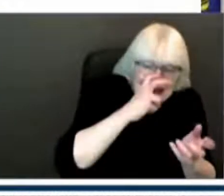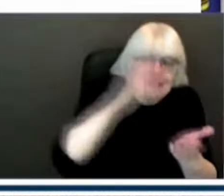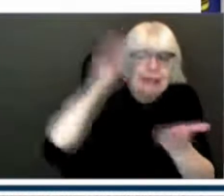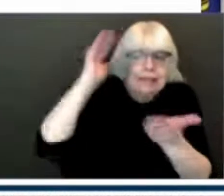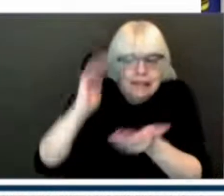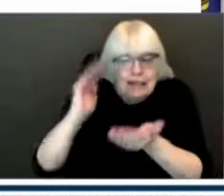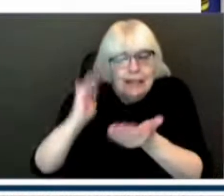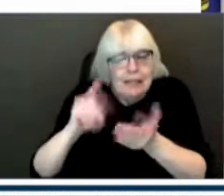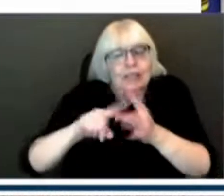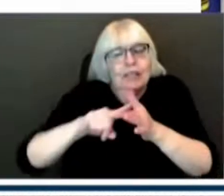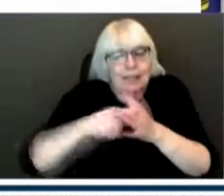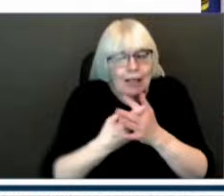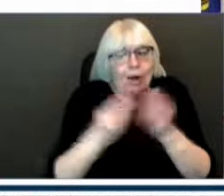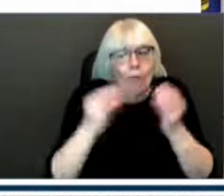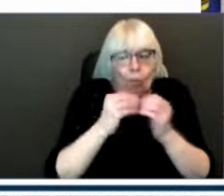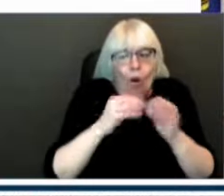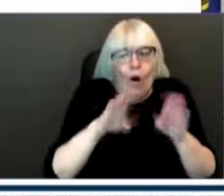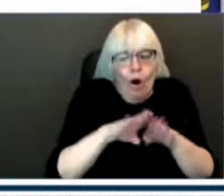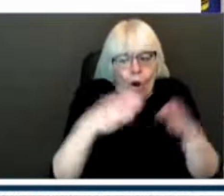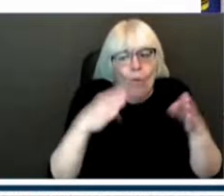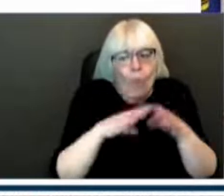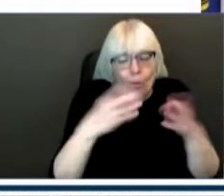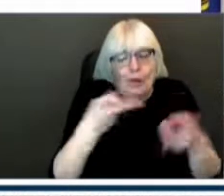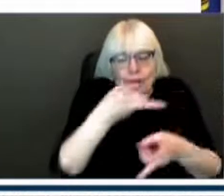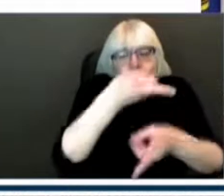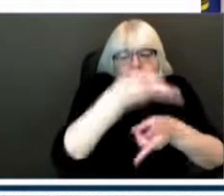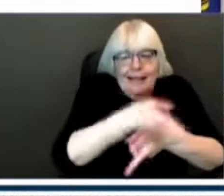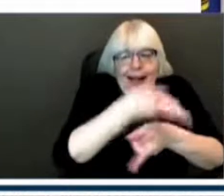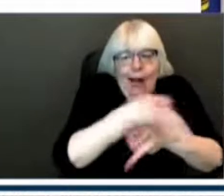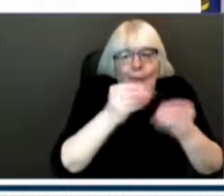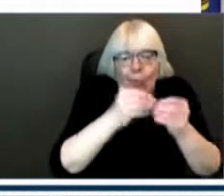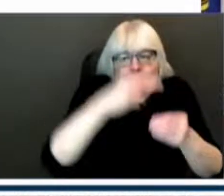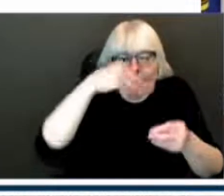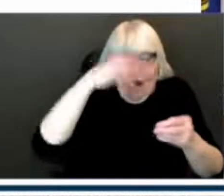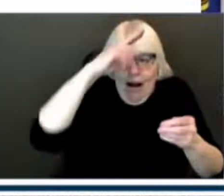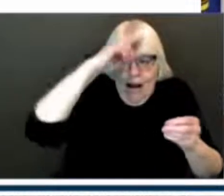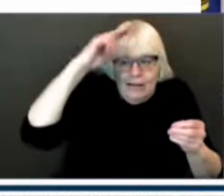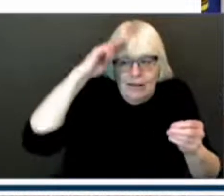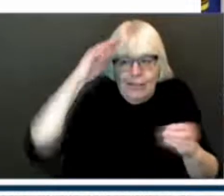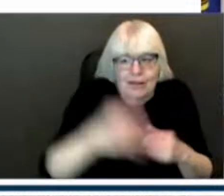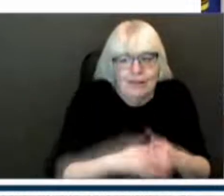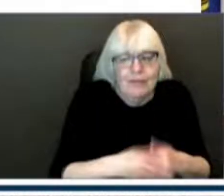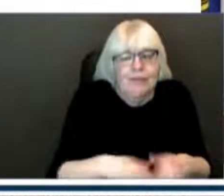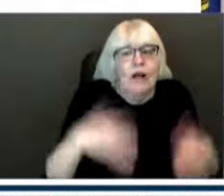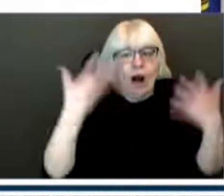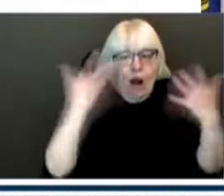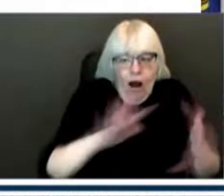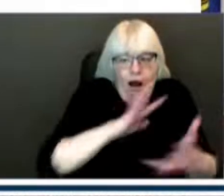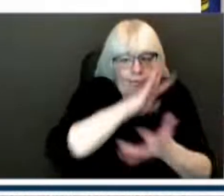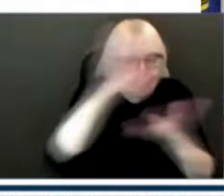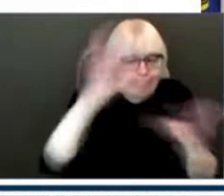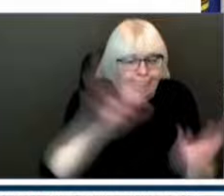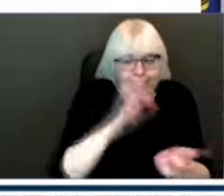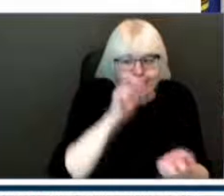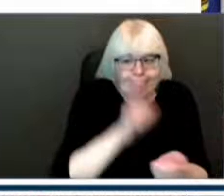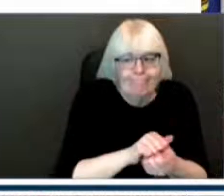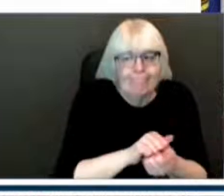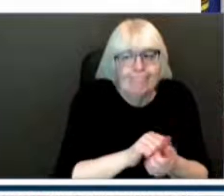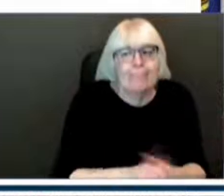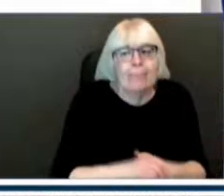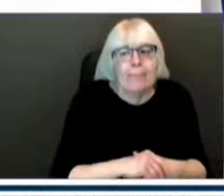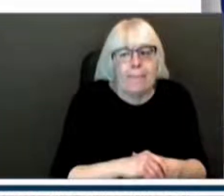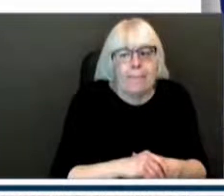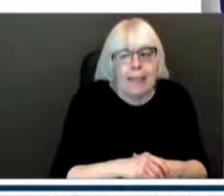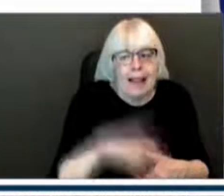that's all the time we have for questions today. Go ahead, Premier. Thank you, Tina. Thank you, everyone, for the questions. I know